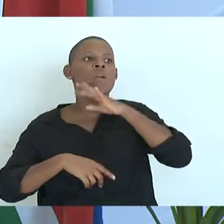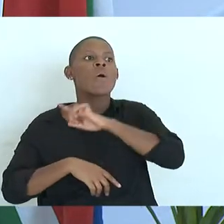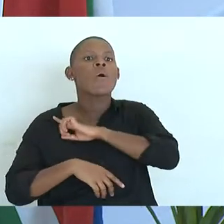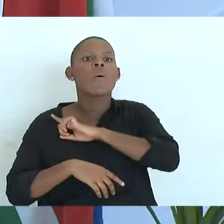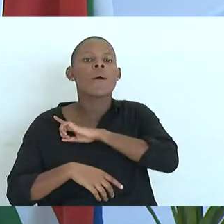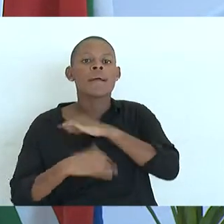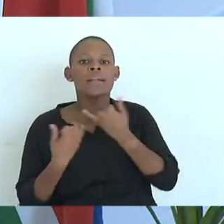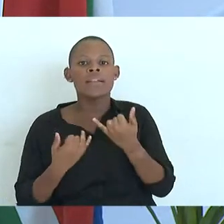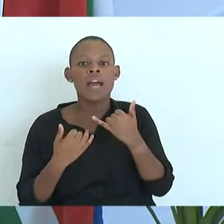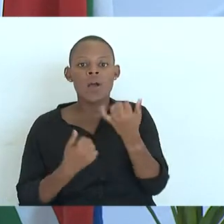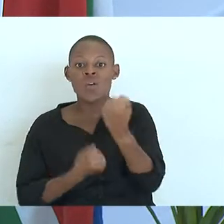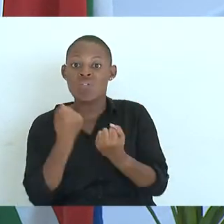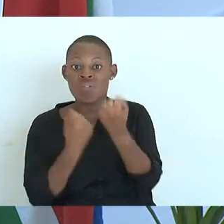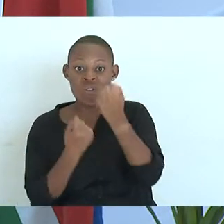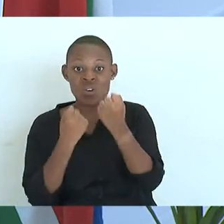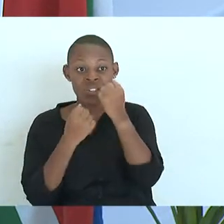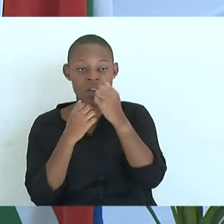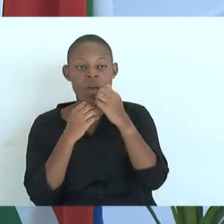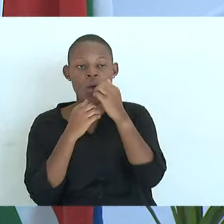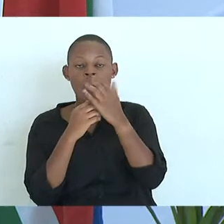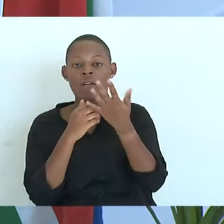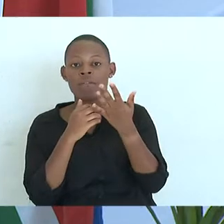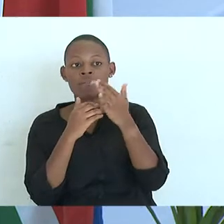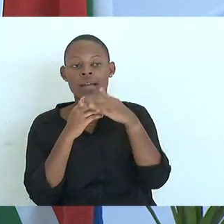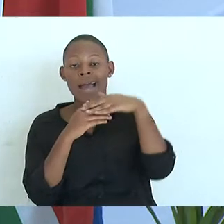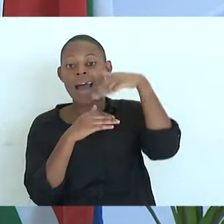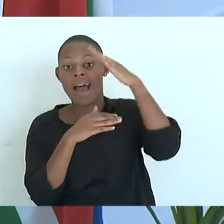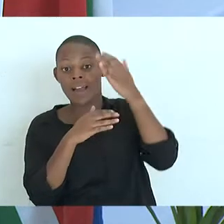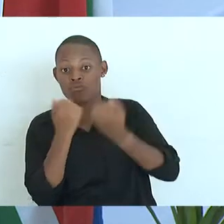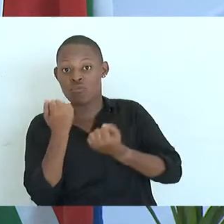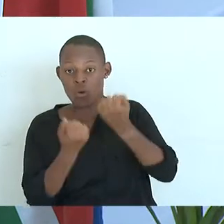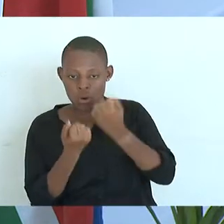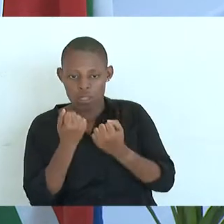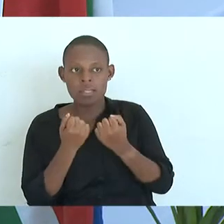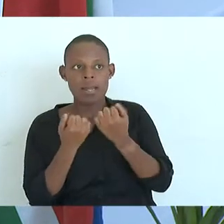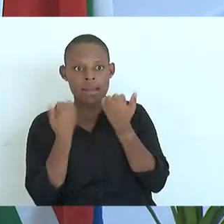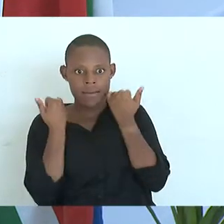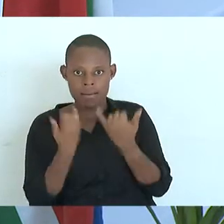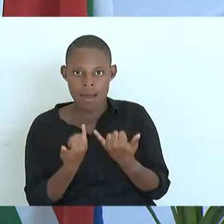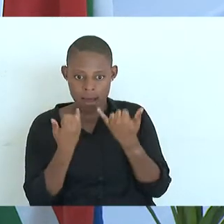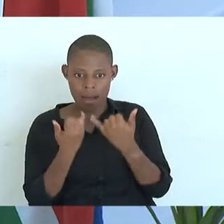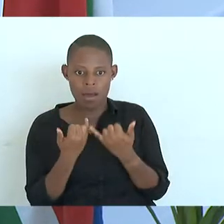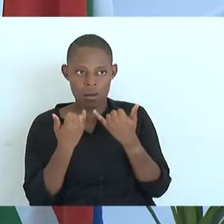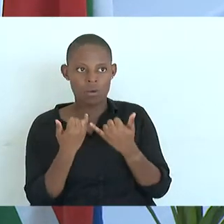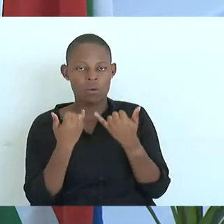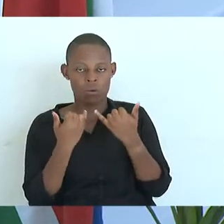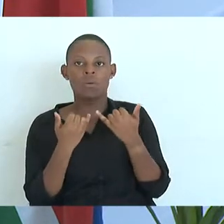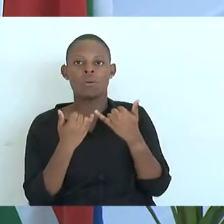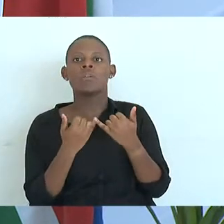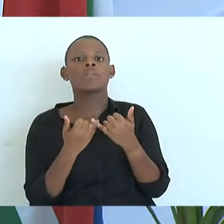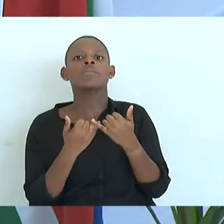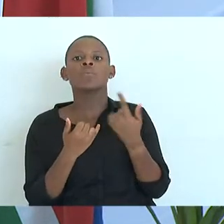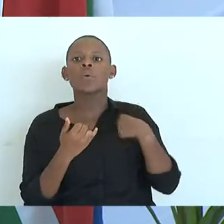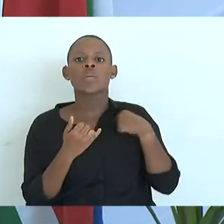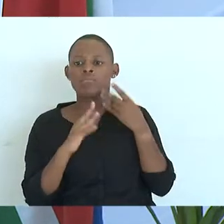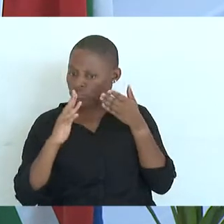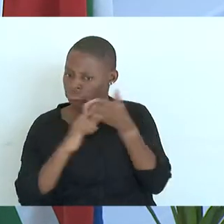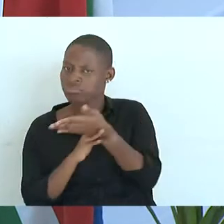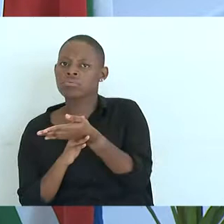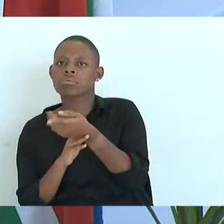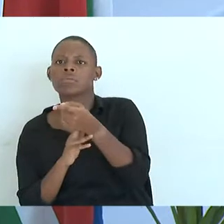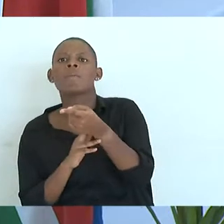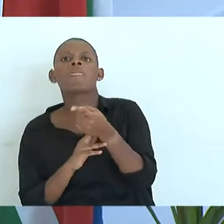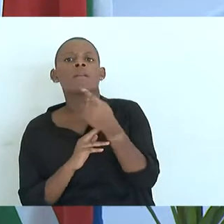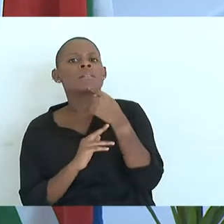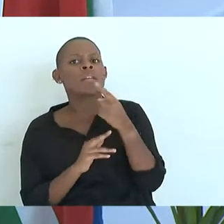court. Sesiyakwazi ukuthi kuthiwe nansi i-trust kusebenza i-benefit abambalwa mase siyaya ku-master of